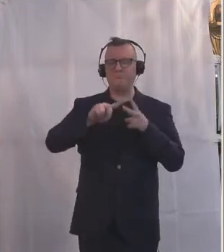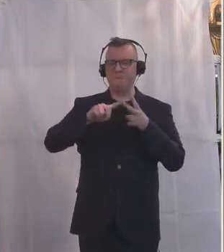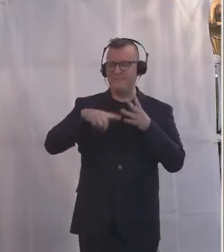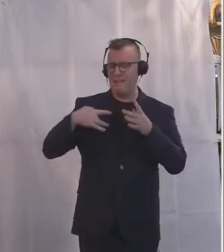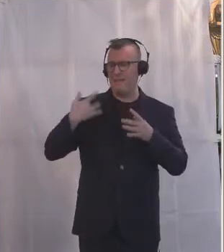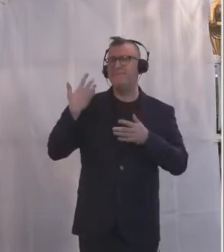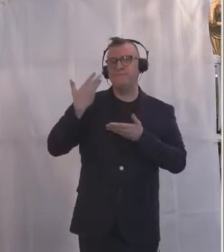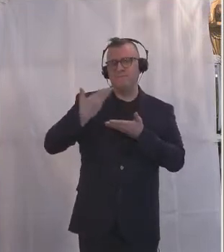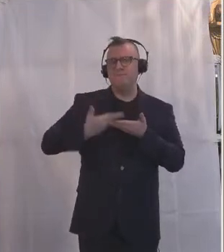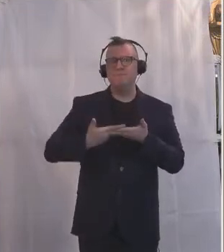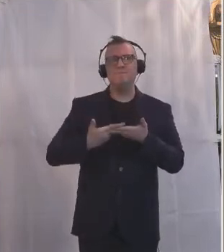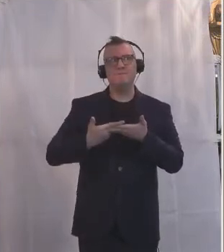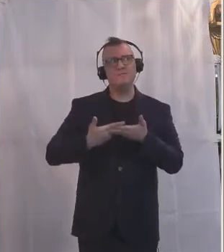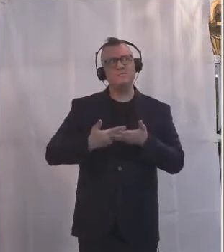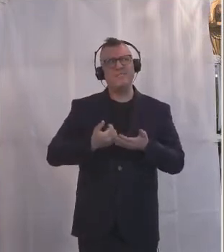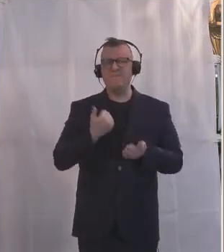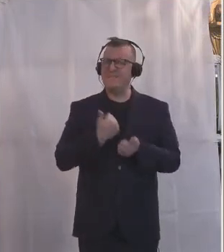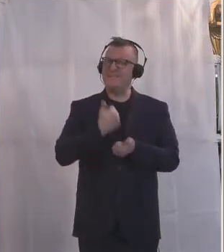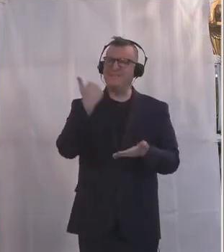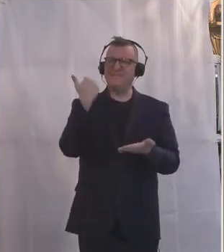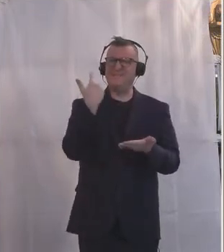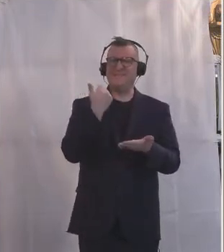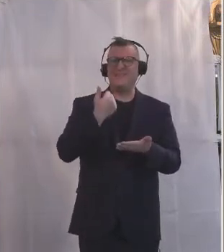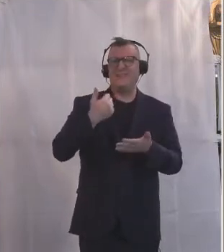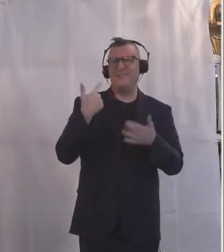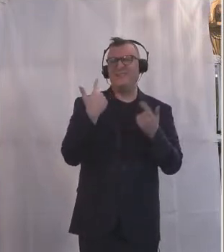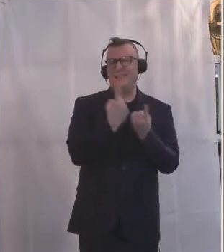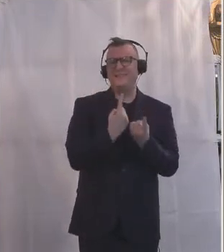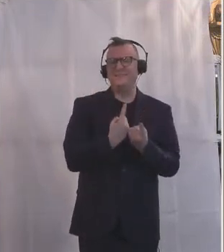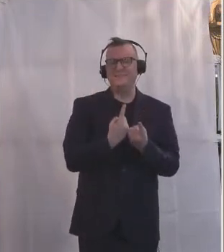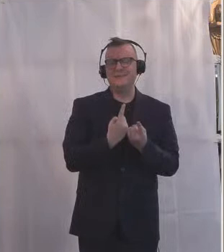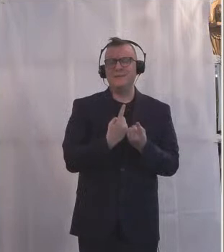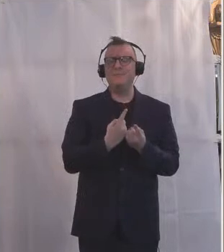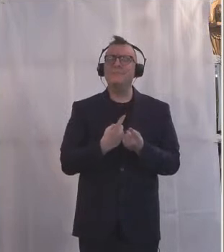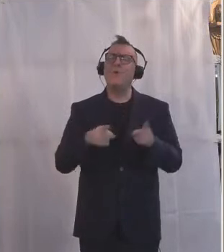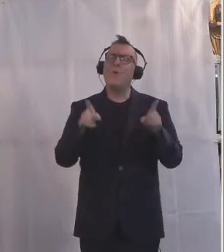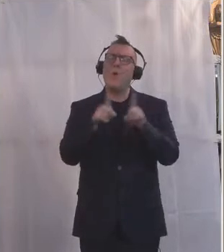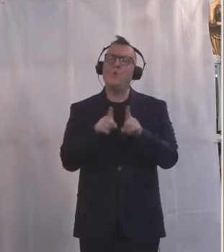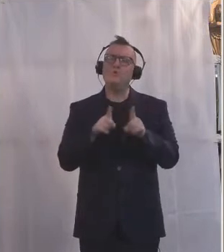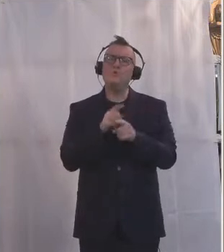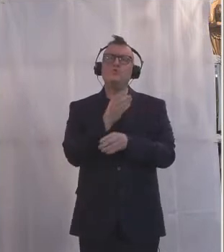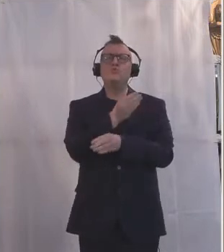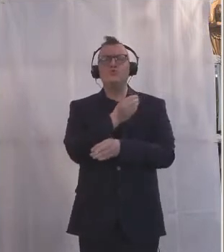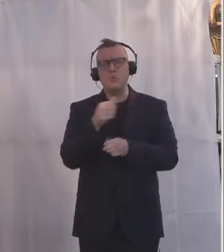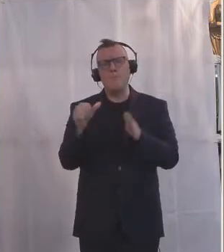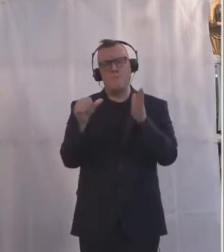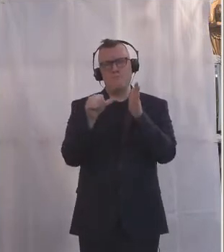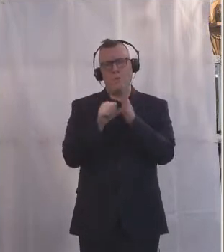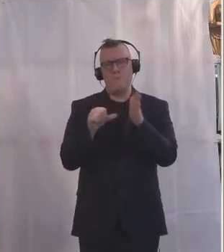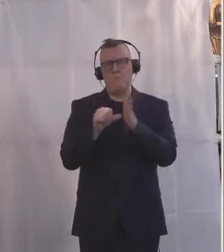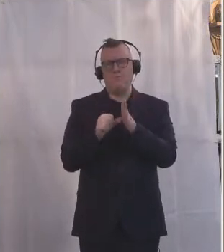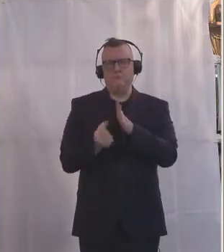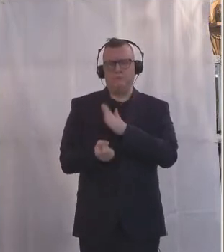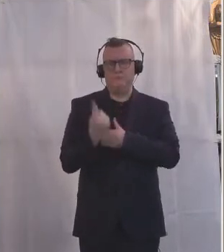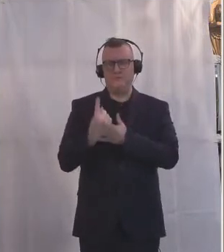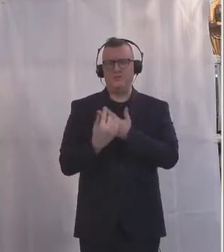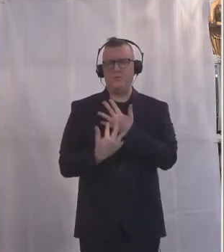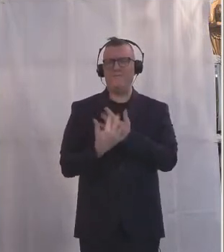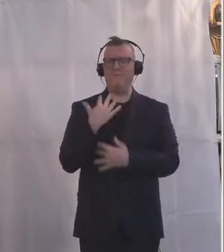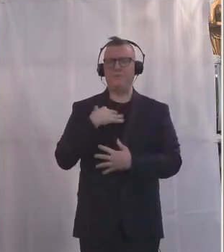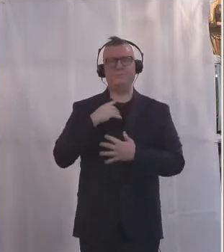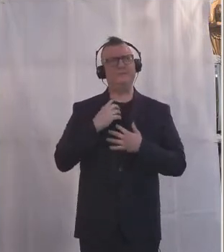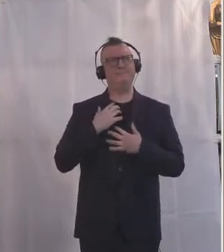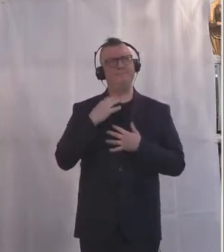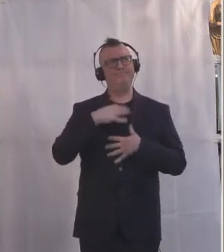also had a lot of quite difficult things happen in this decade that have shaped me and that have made me who I am